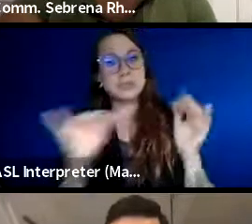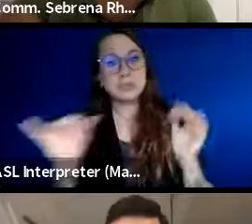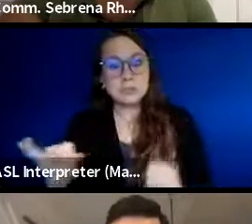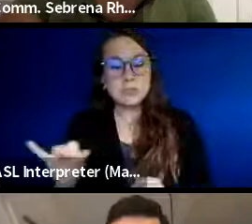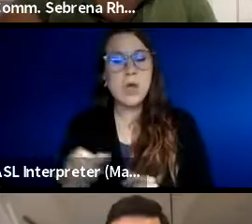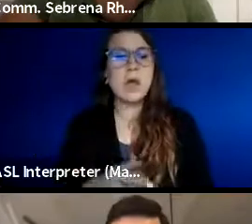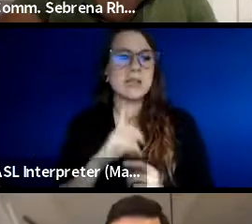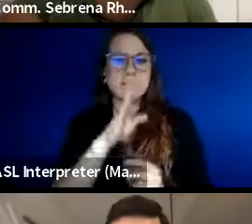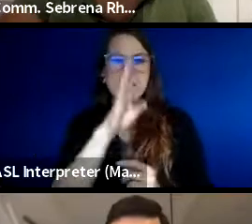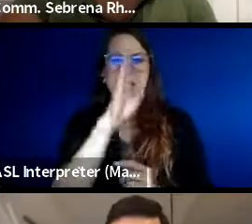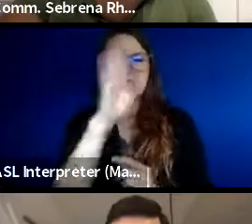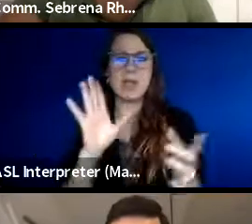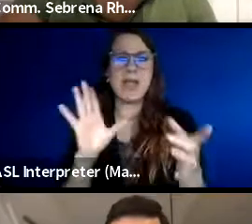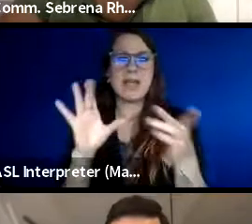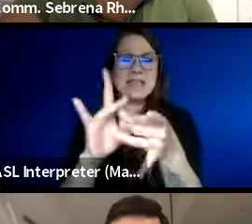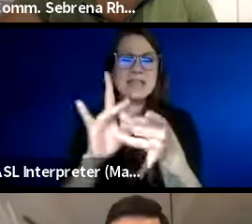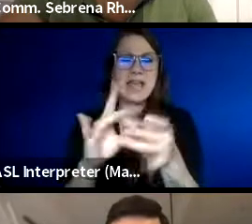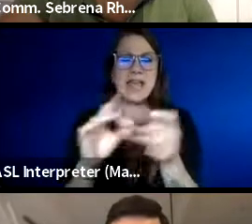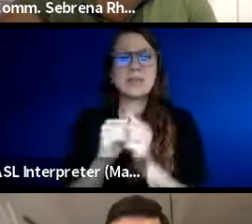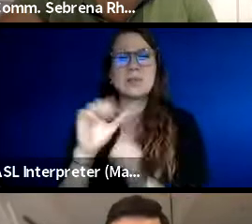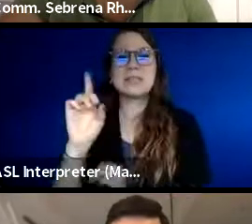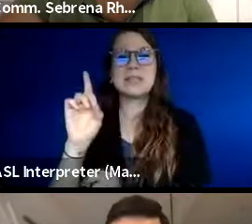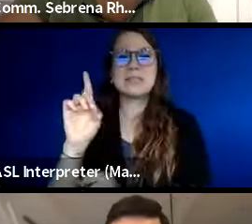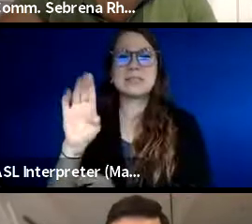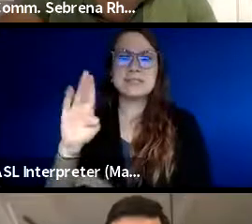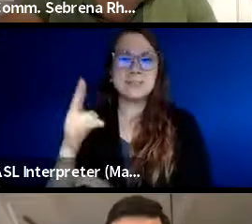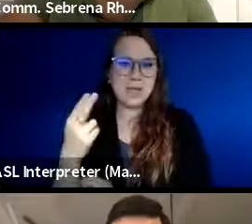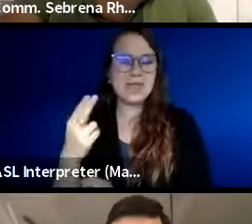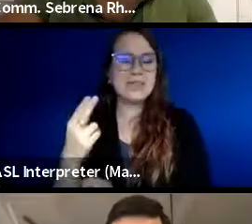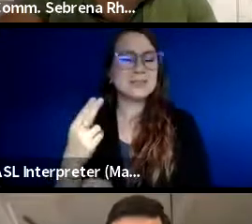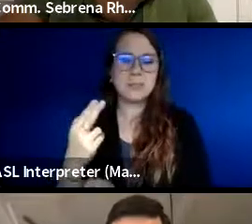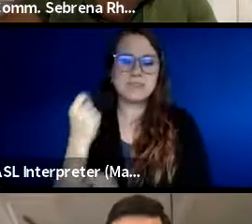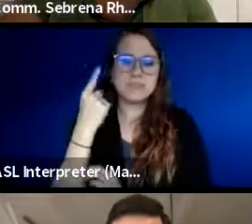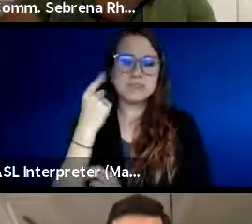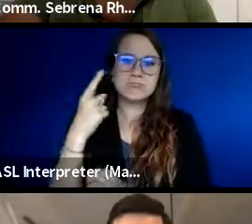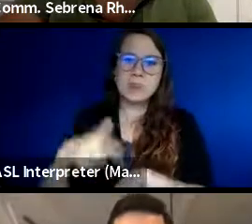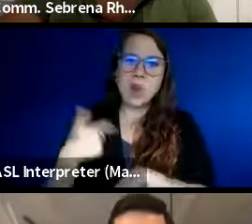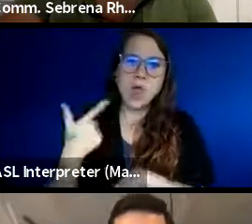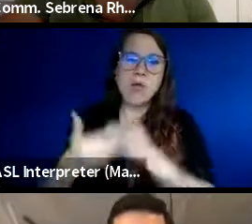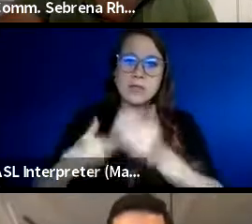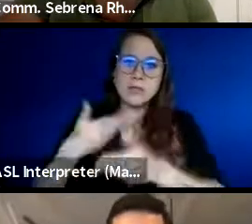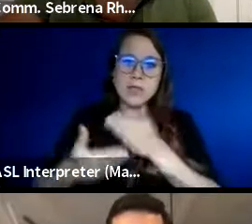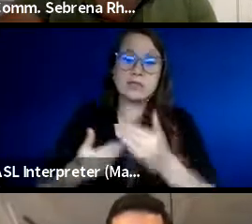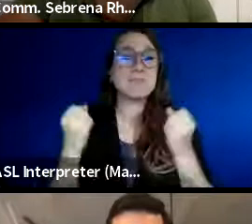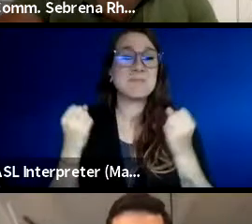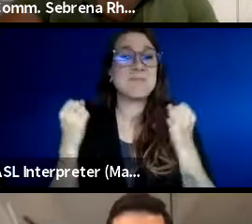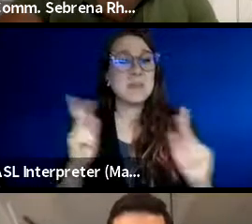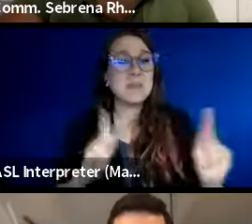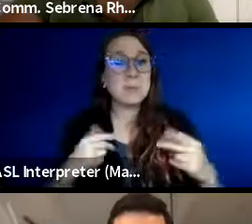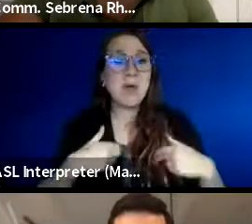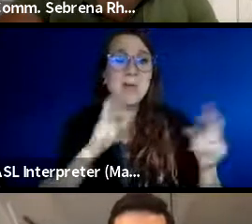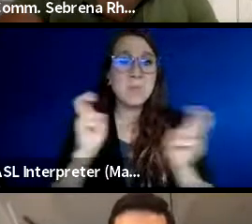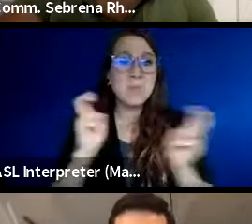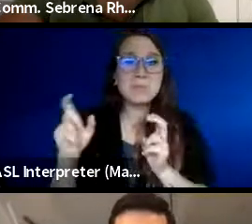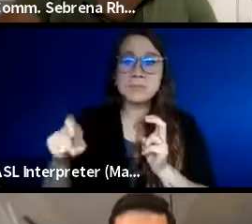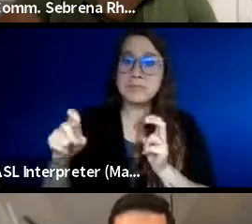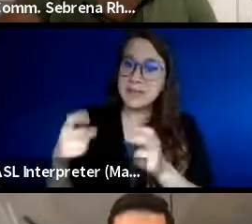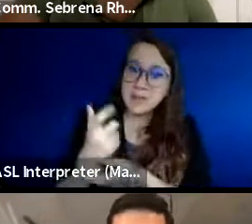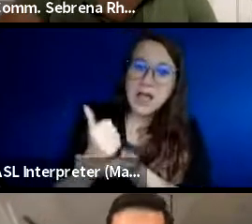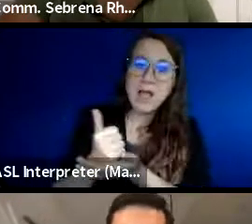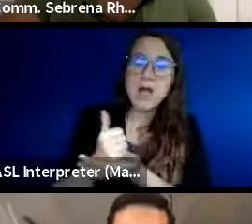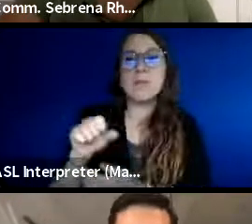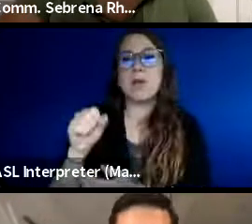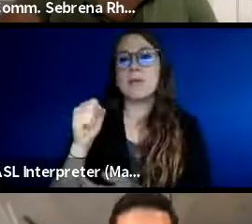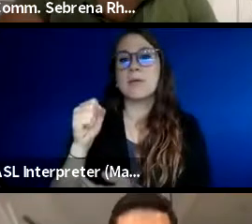connect to DBH. But that's a long process. And a lot of people there have problems and they need help, and they need help from social services. So I think it's important